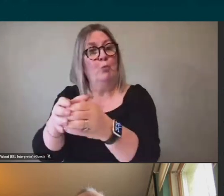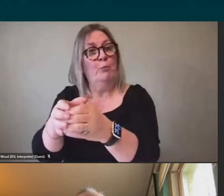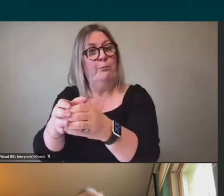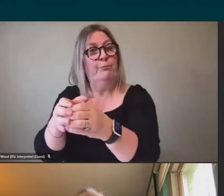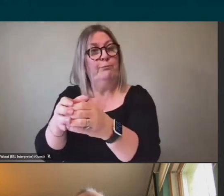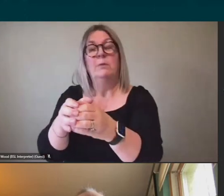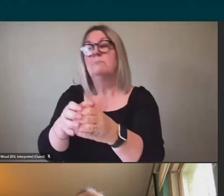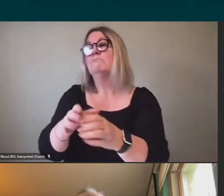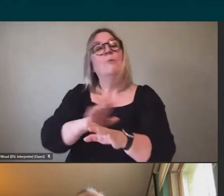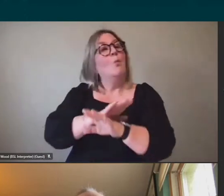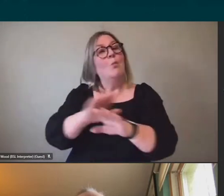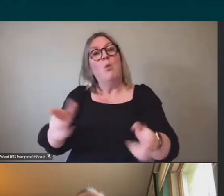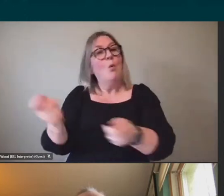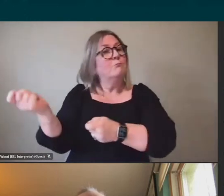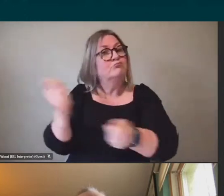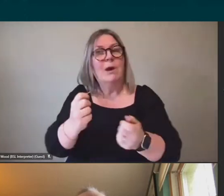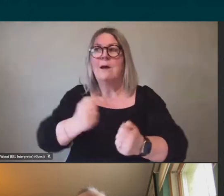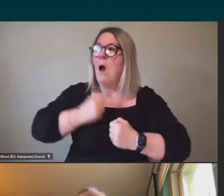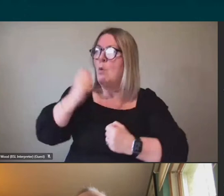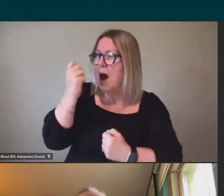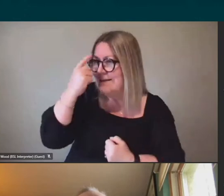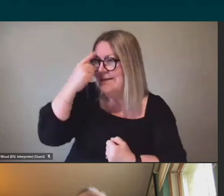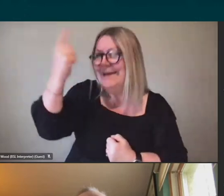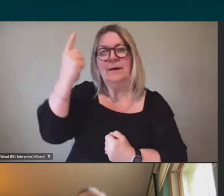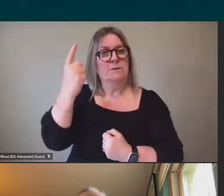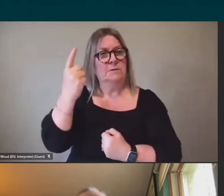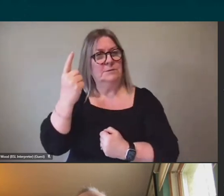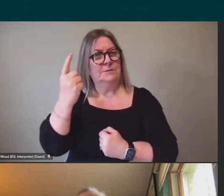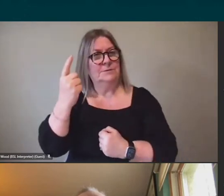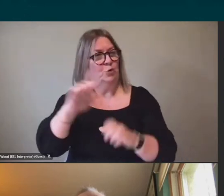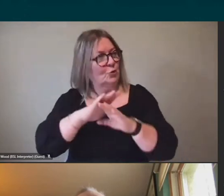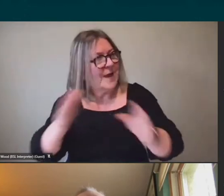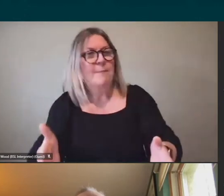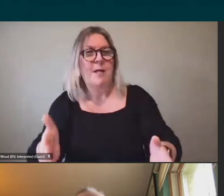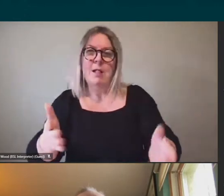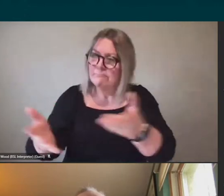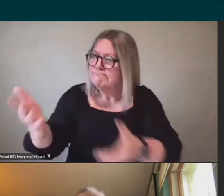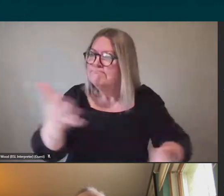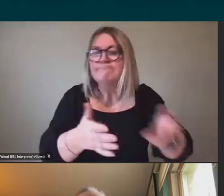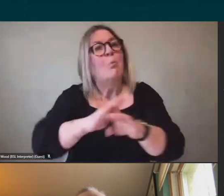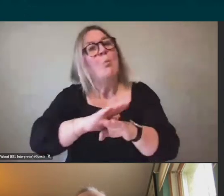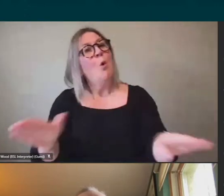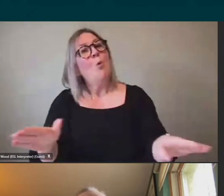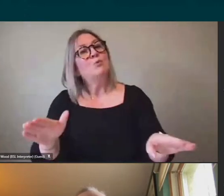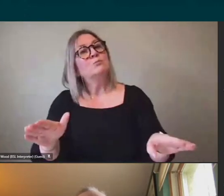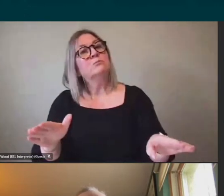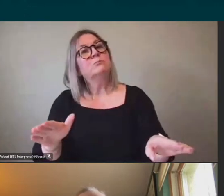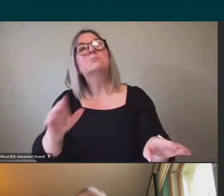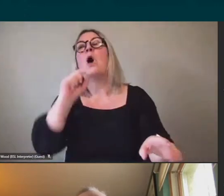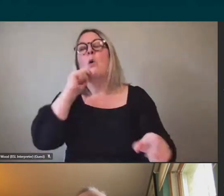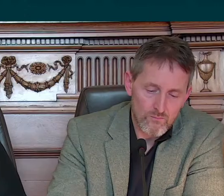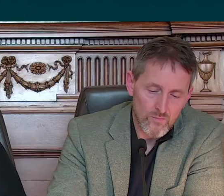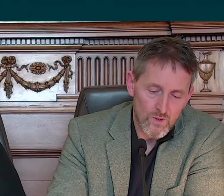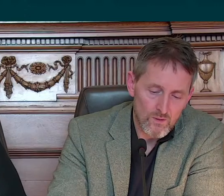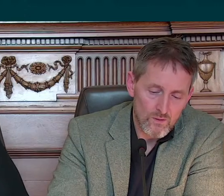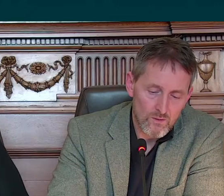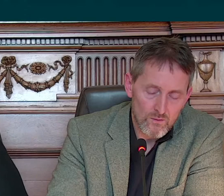going to bring our good ideas to the table when you are all bereft of none. And I will formally write to you this afternoon to that effect. Thank